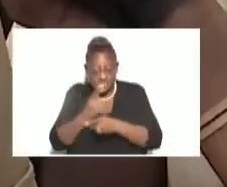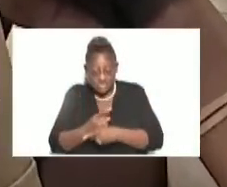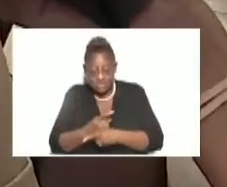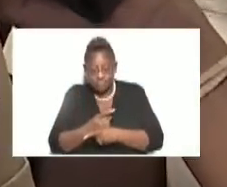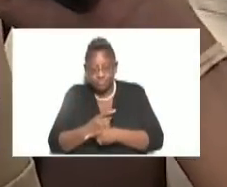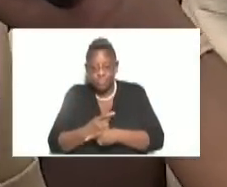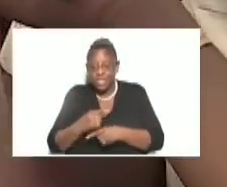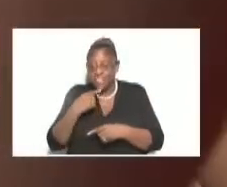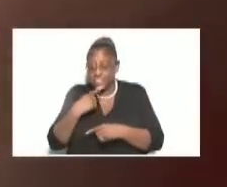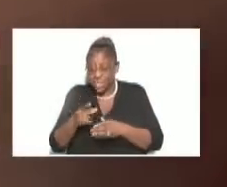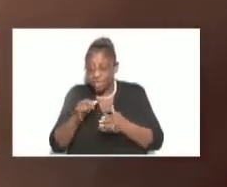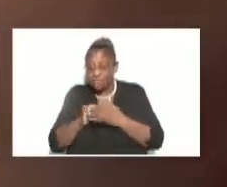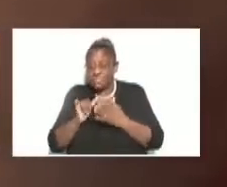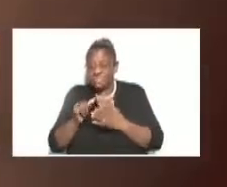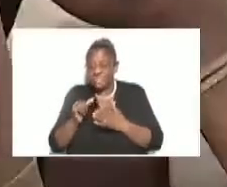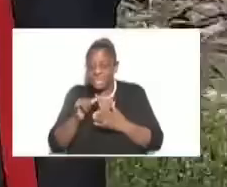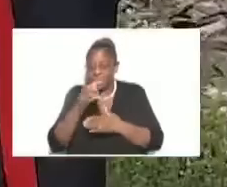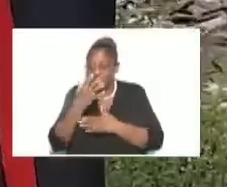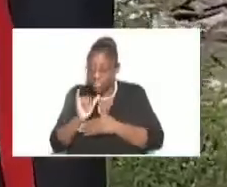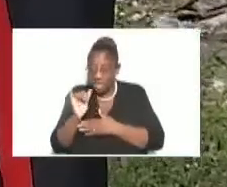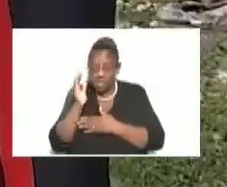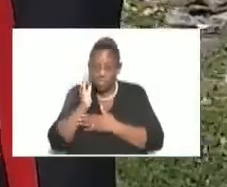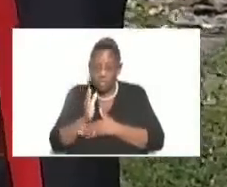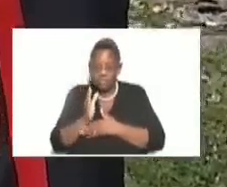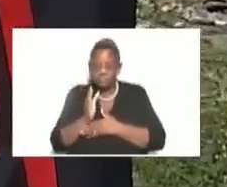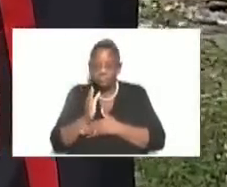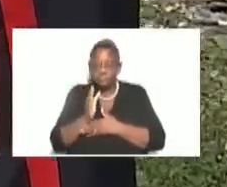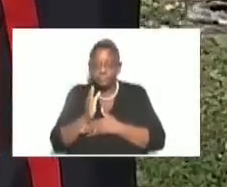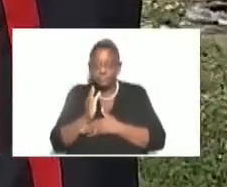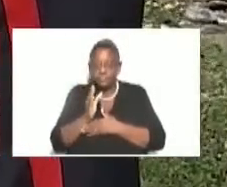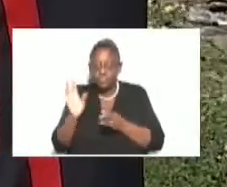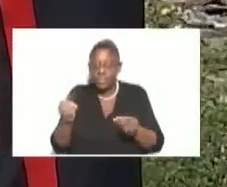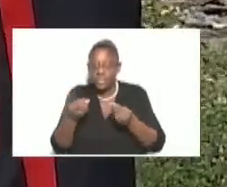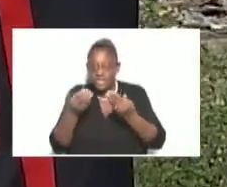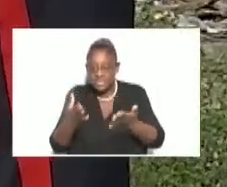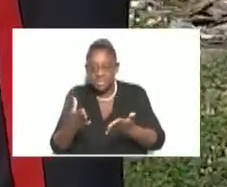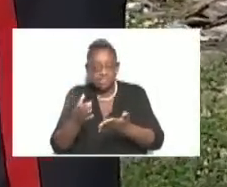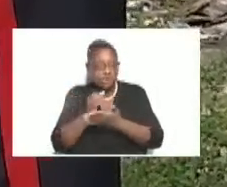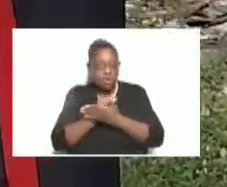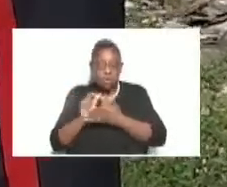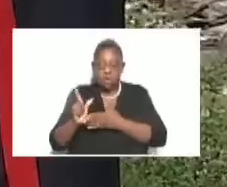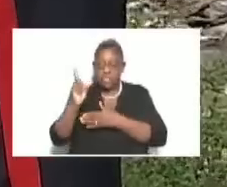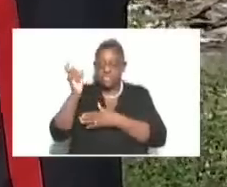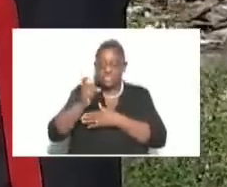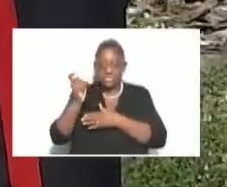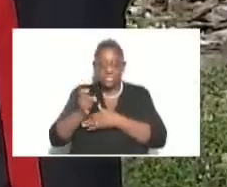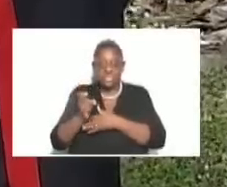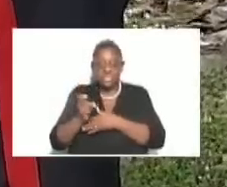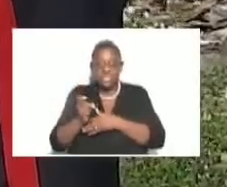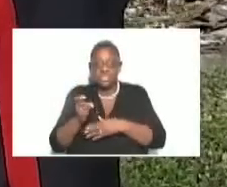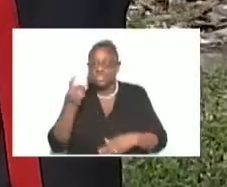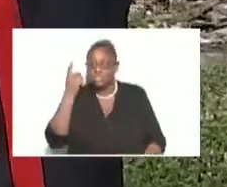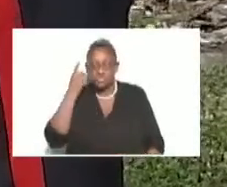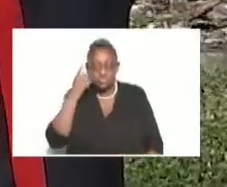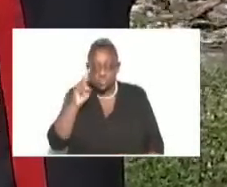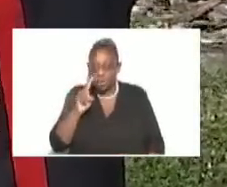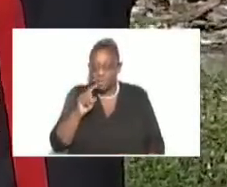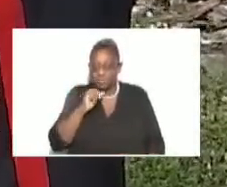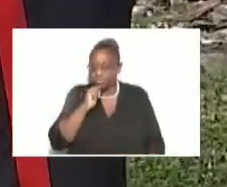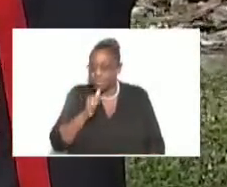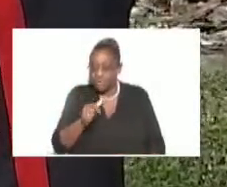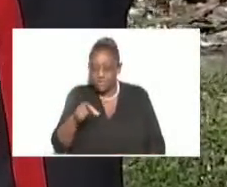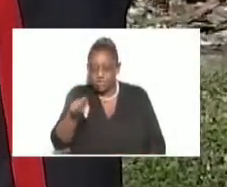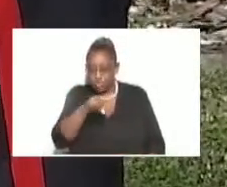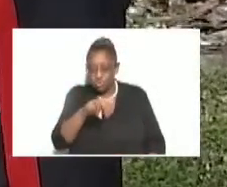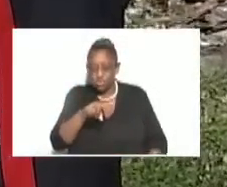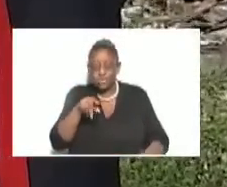convict or repeal or to administer community, whatever it is. It's not for law-abiding citizens